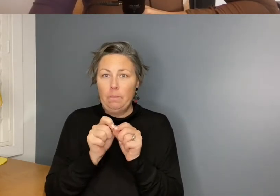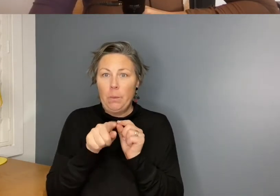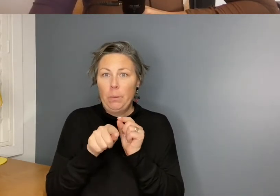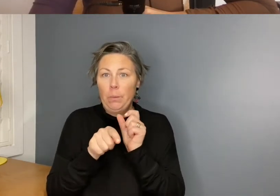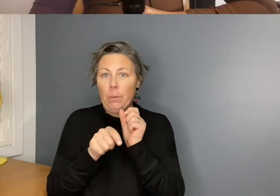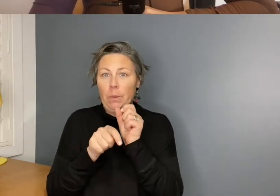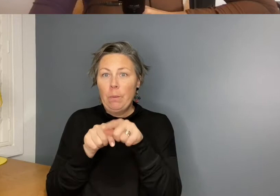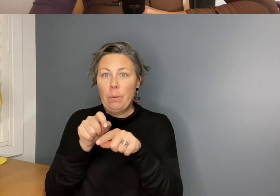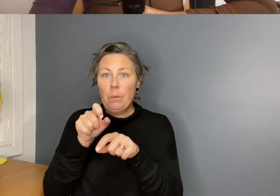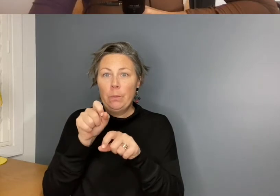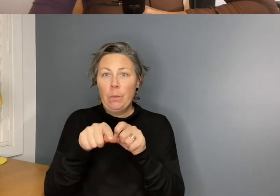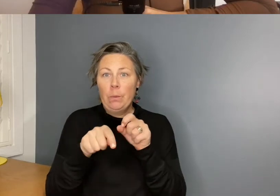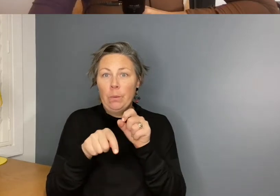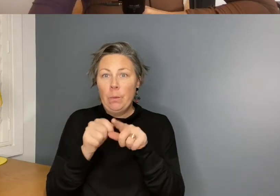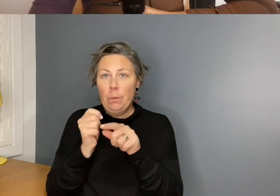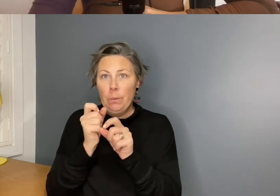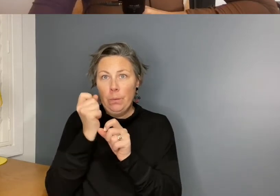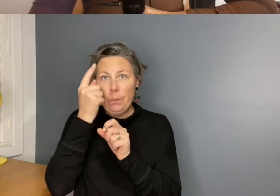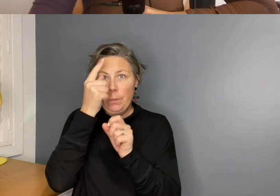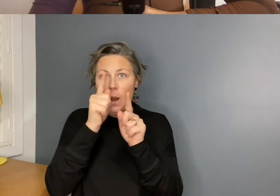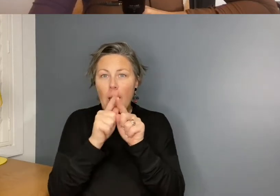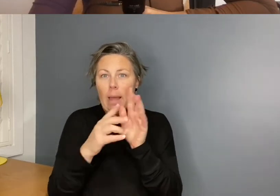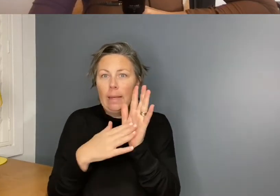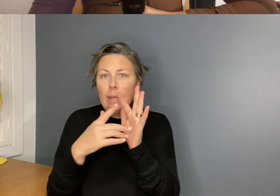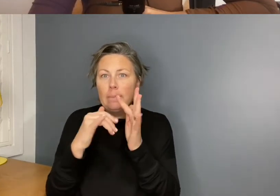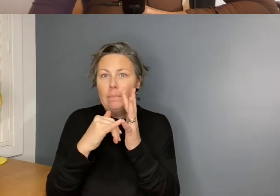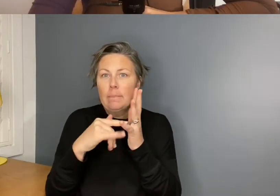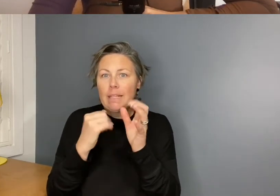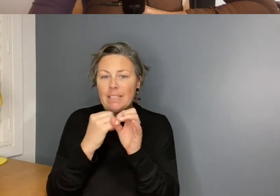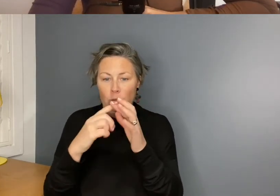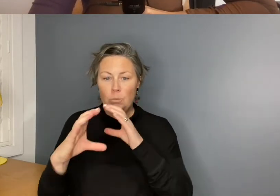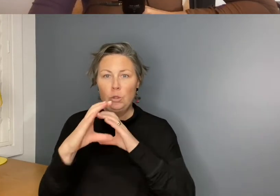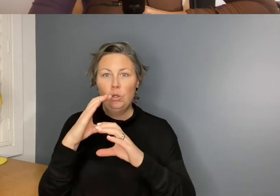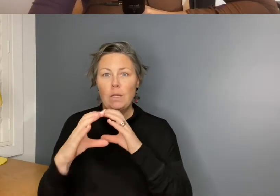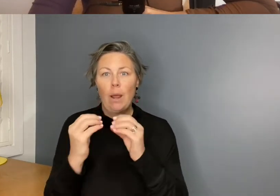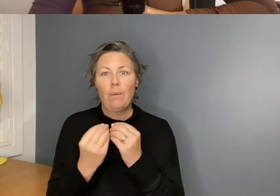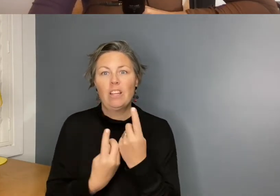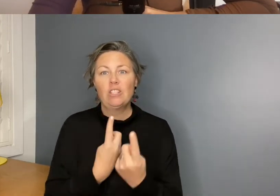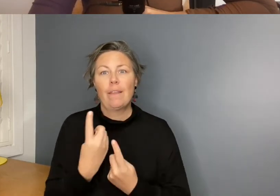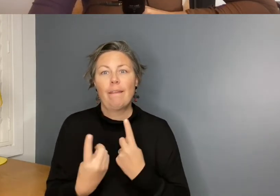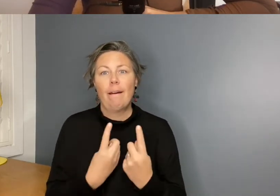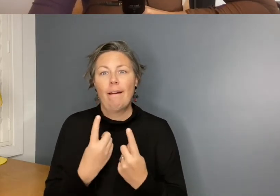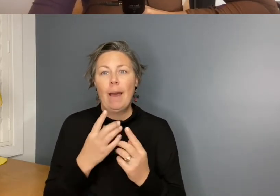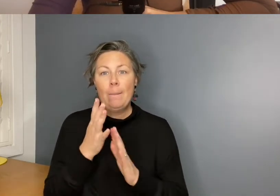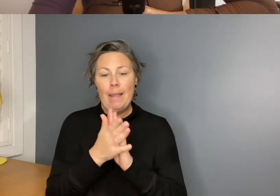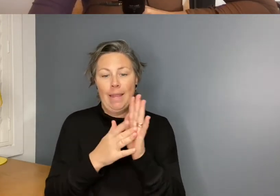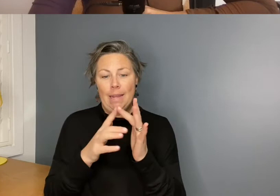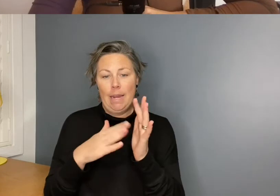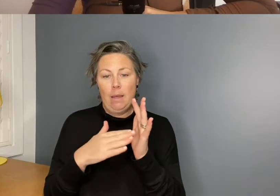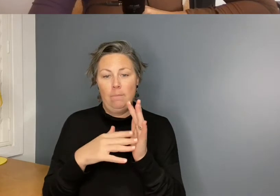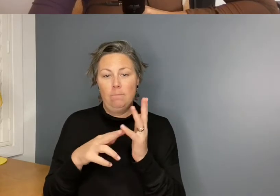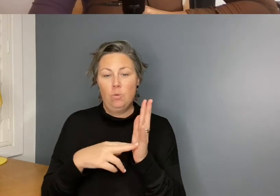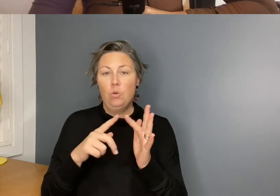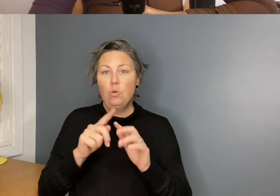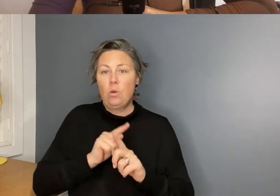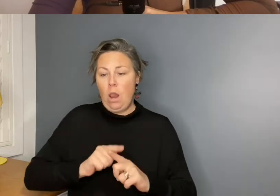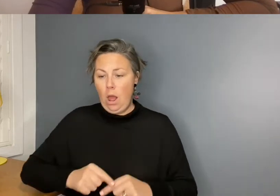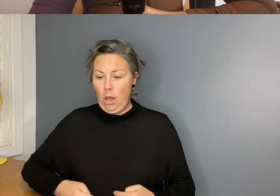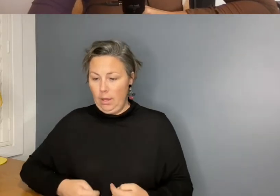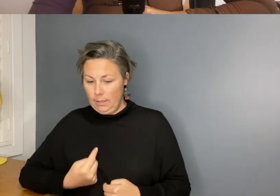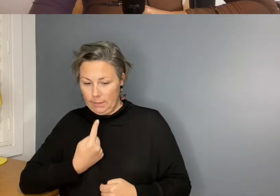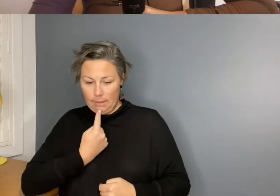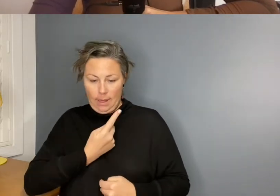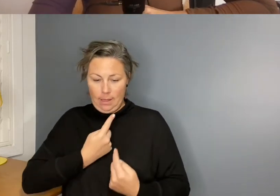messages floating around your body, essentially. So your immune system is basically a reaction to what's coming into your